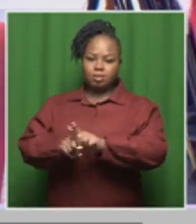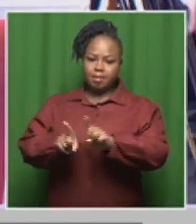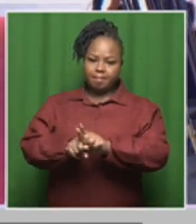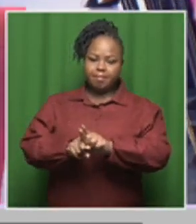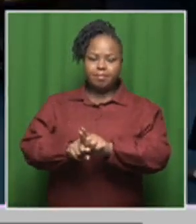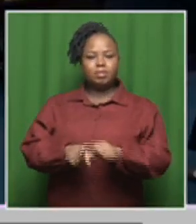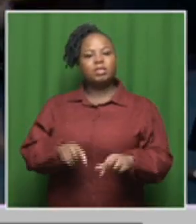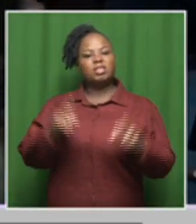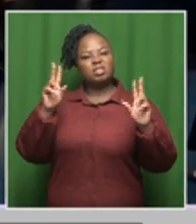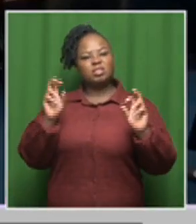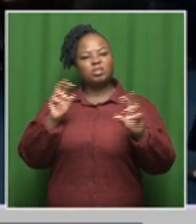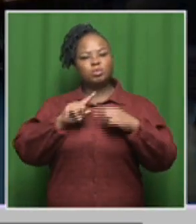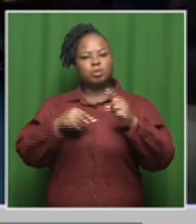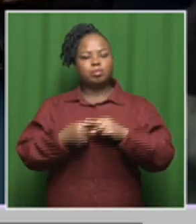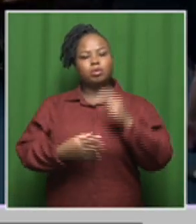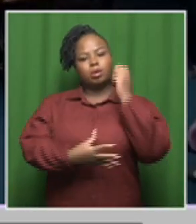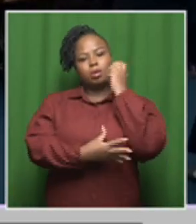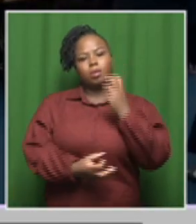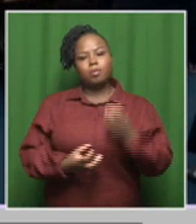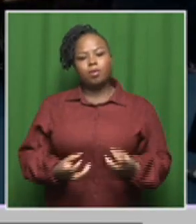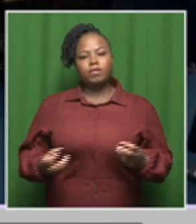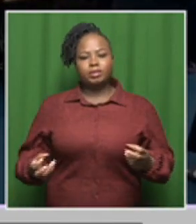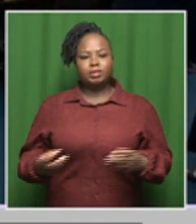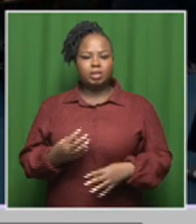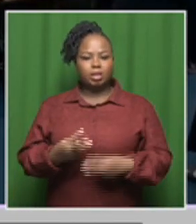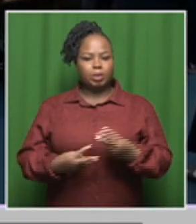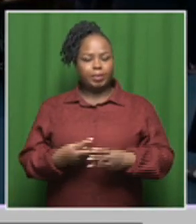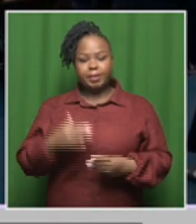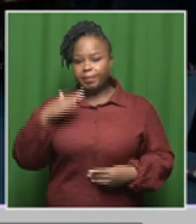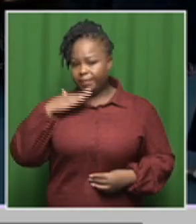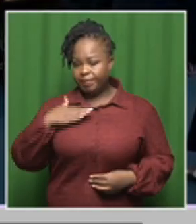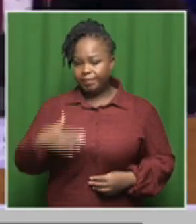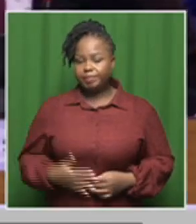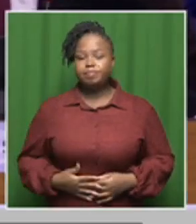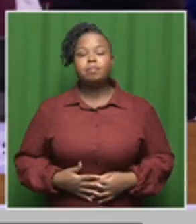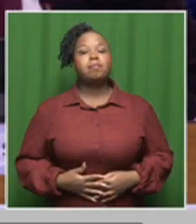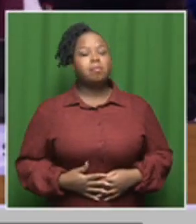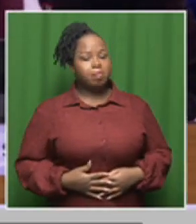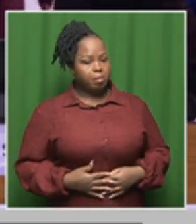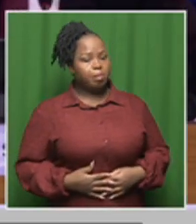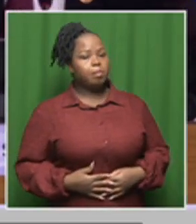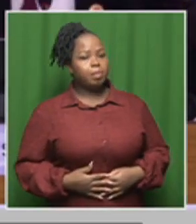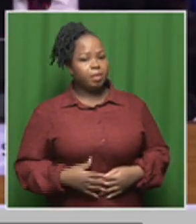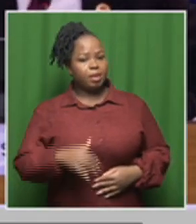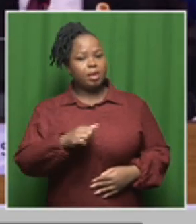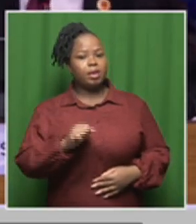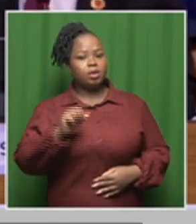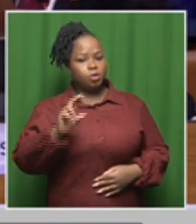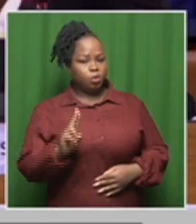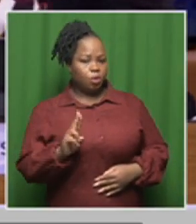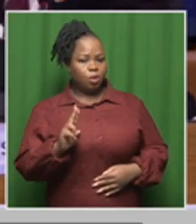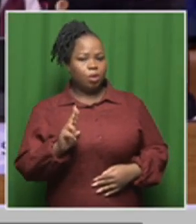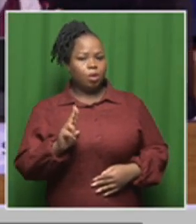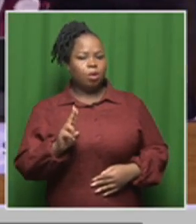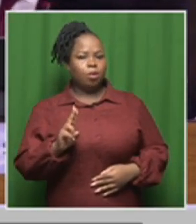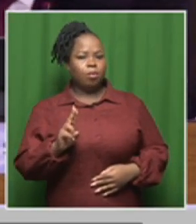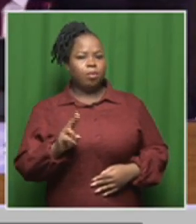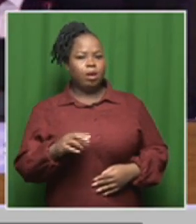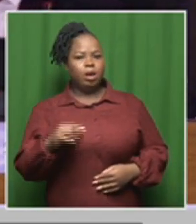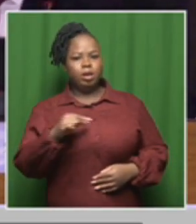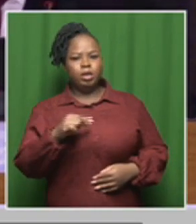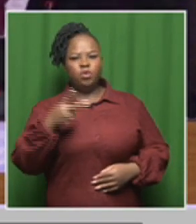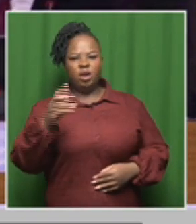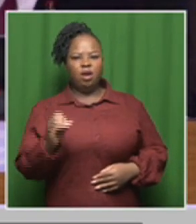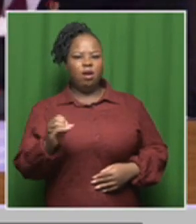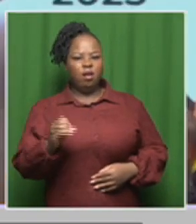issues such as poverty and unemployment. I mean, it's a huge milestone that the African Union became the G20